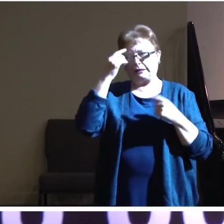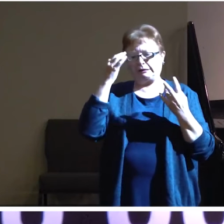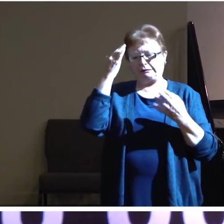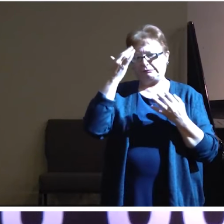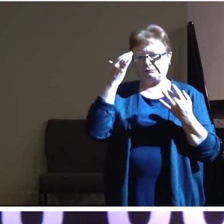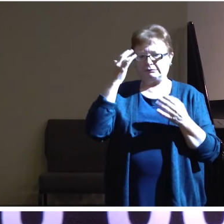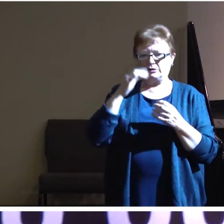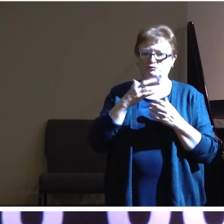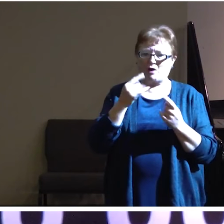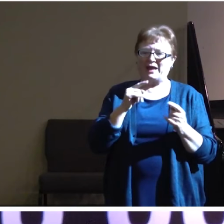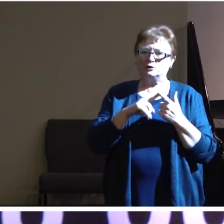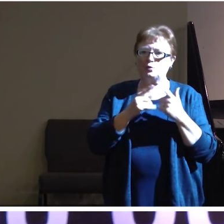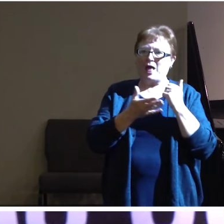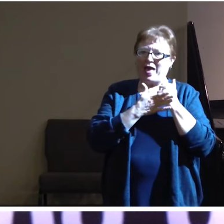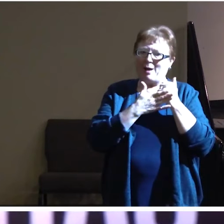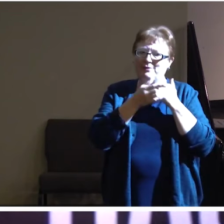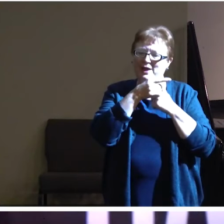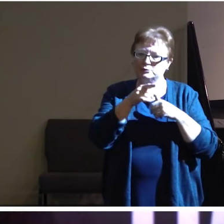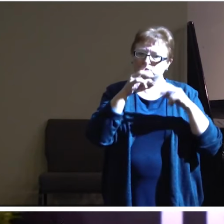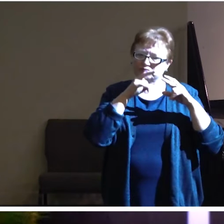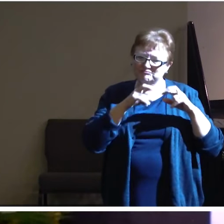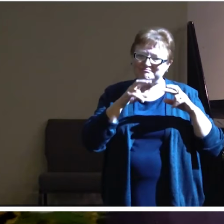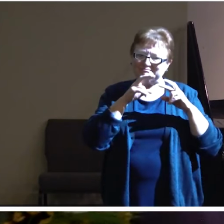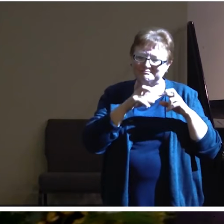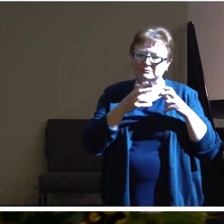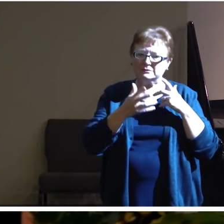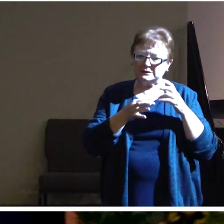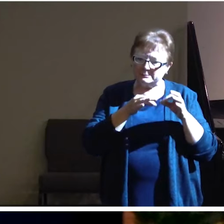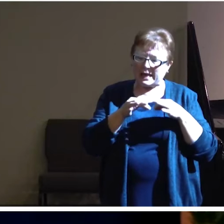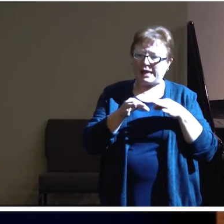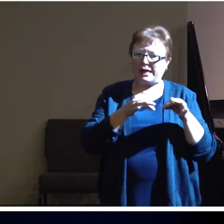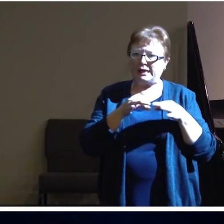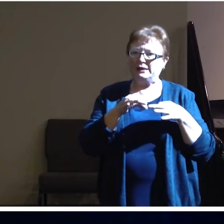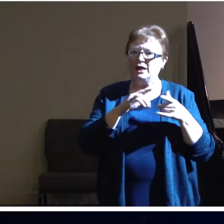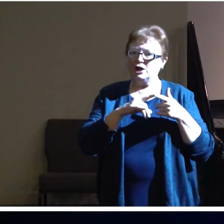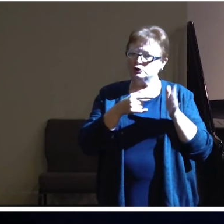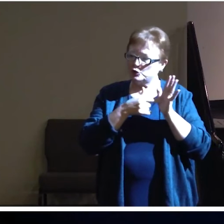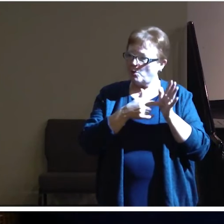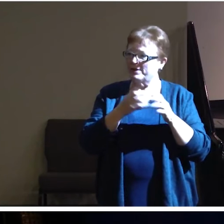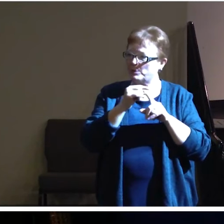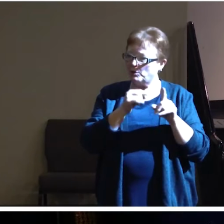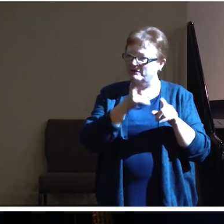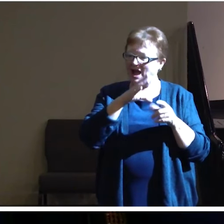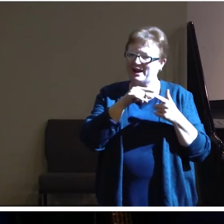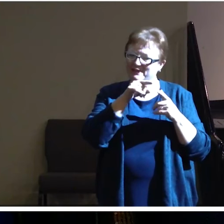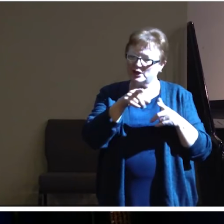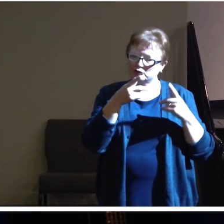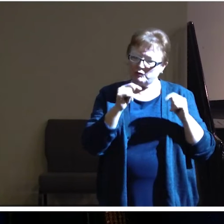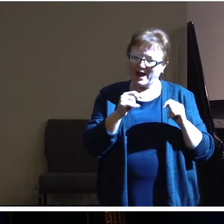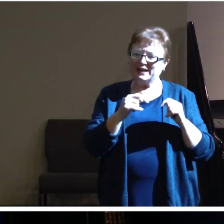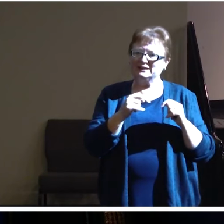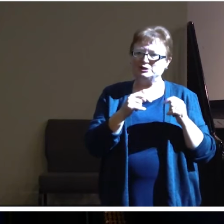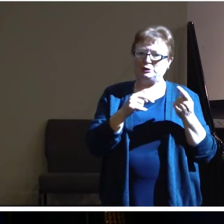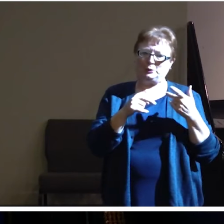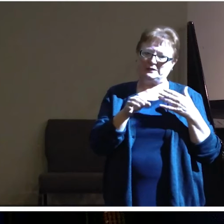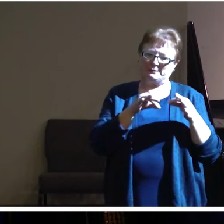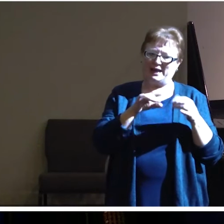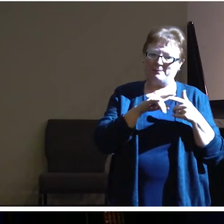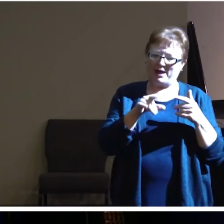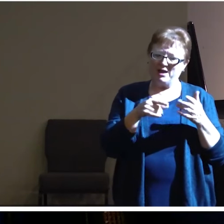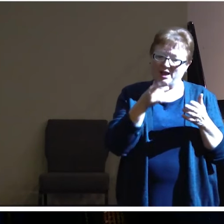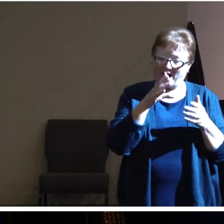help them to reason through things, and you take them to the word of God. And as they process things, and as you expose them to God's word, you're also